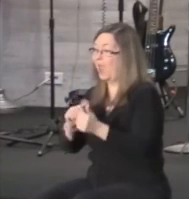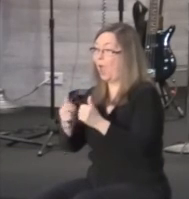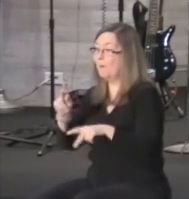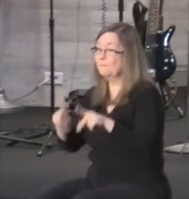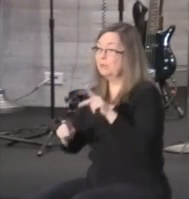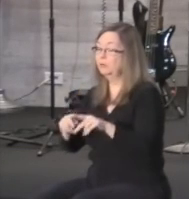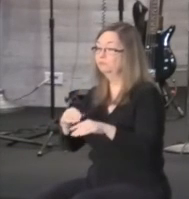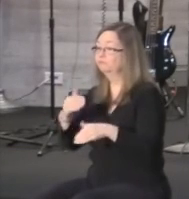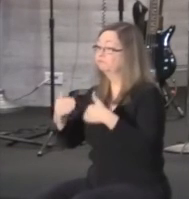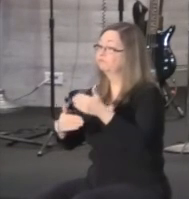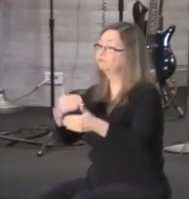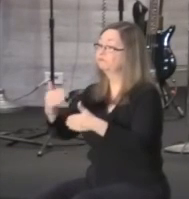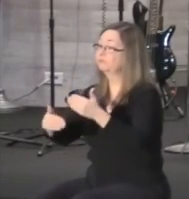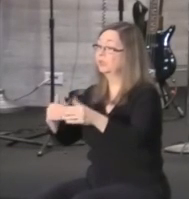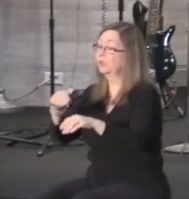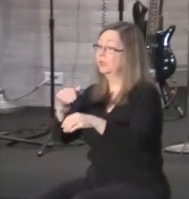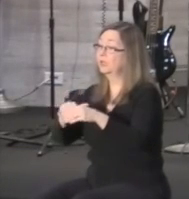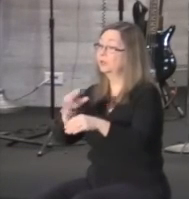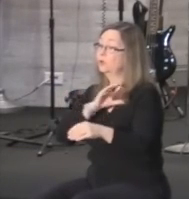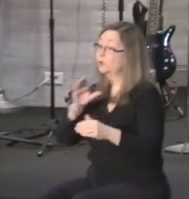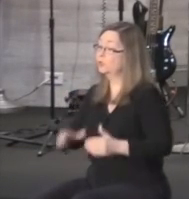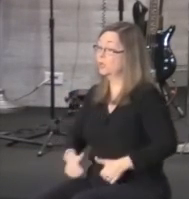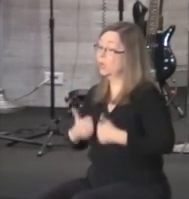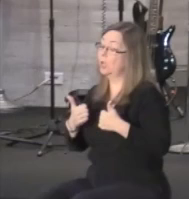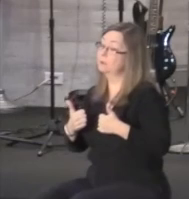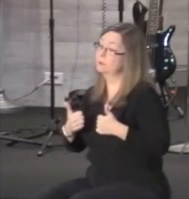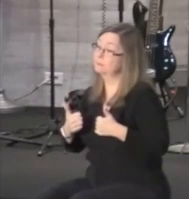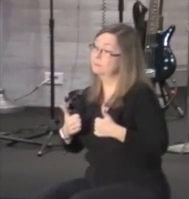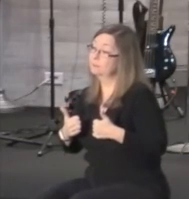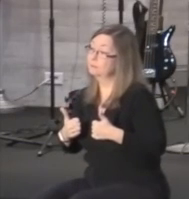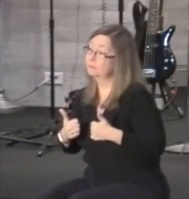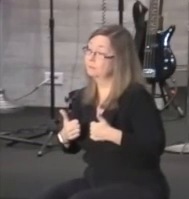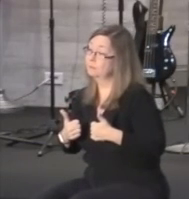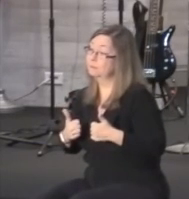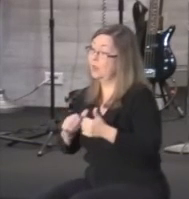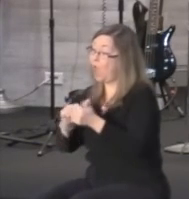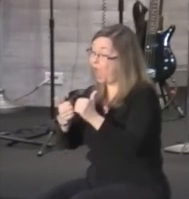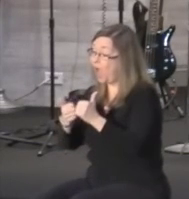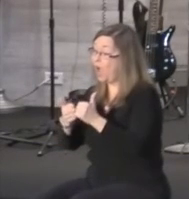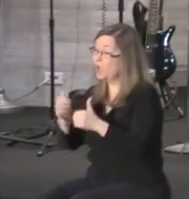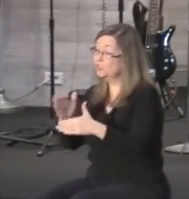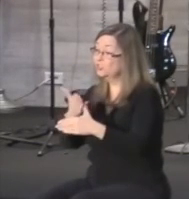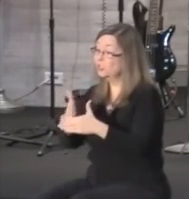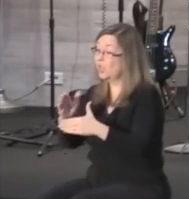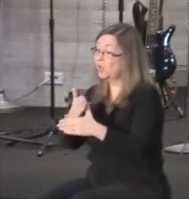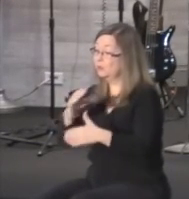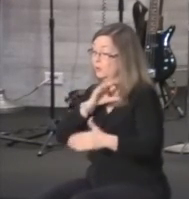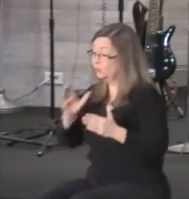progressing along in their Christianity? How are they sharing their